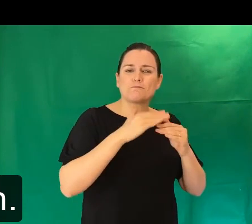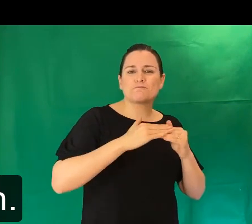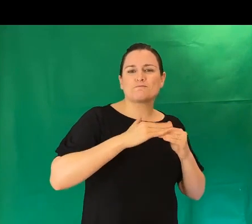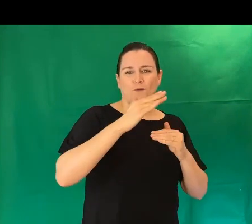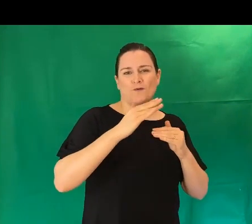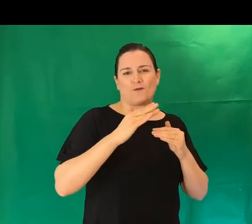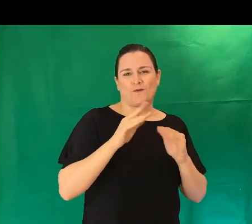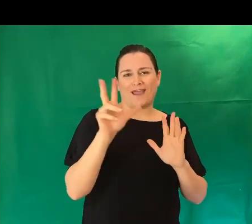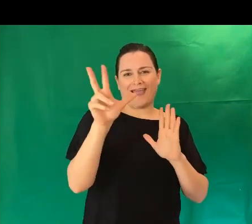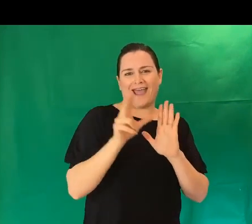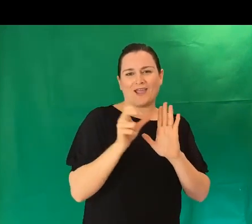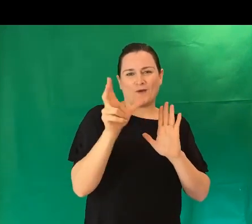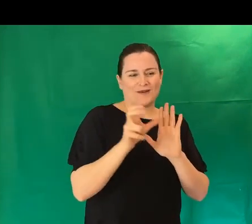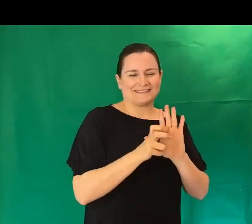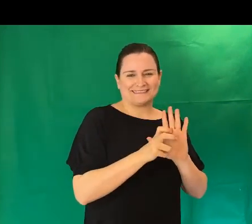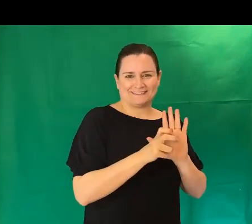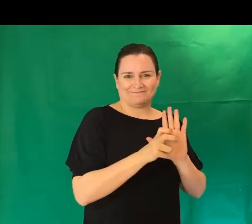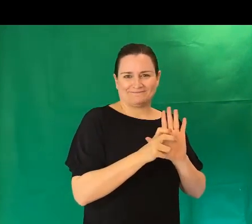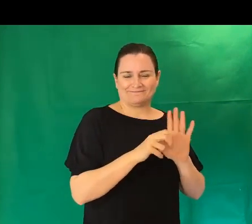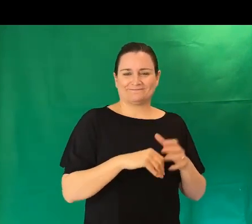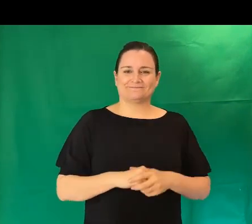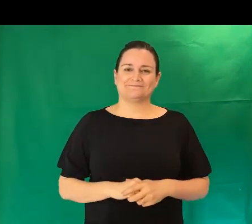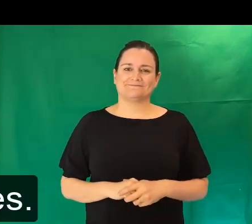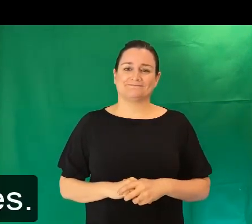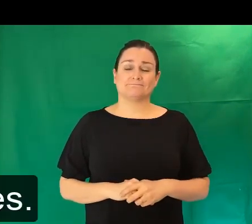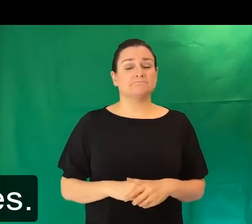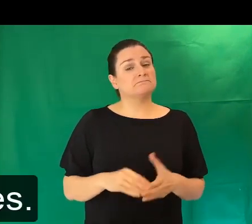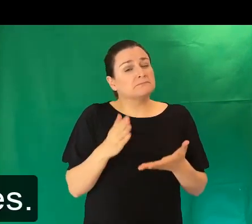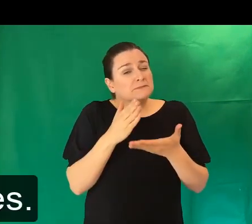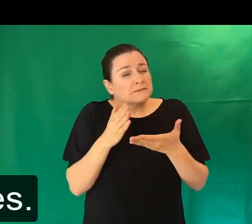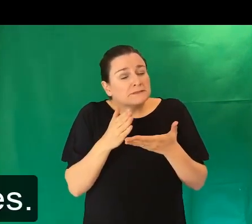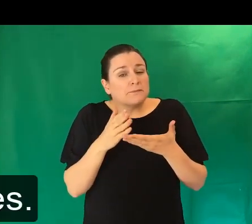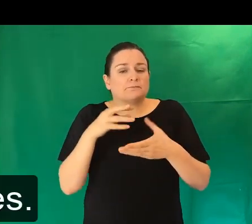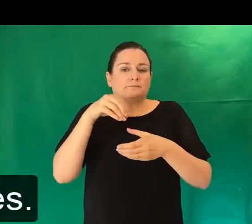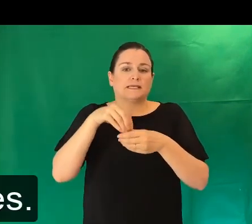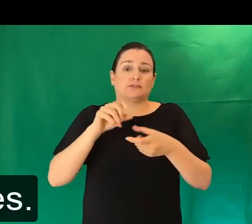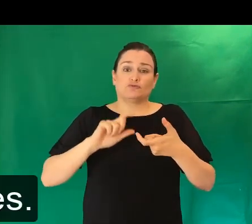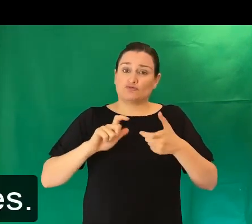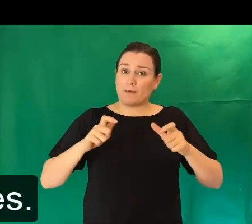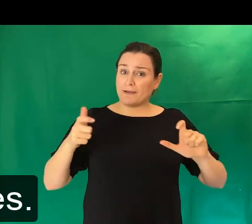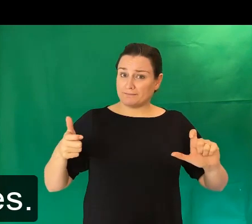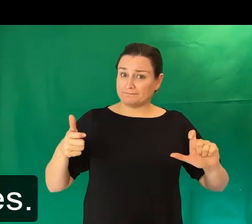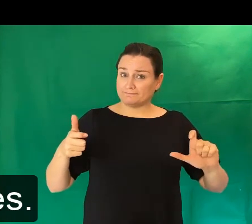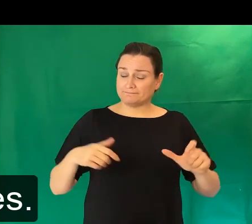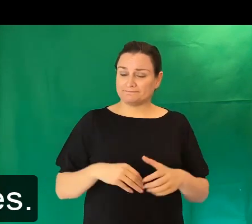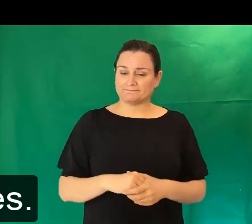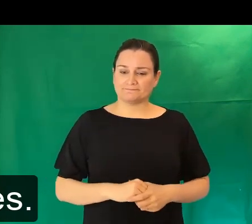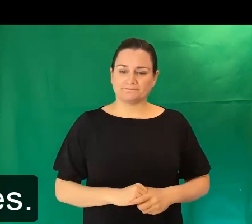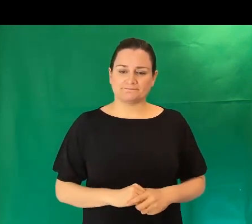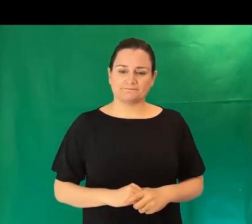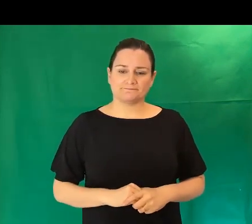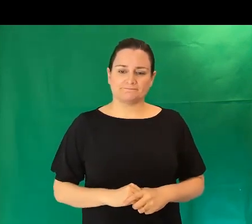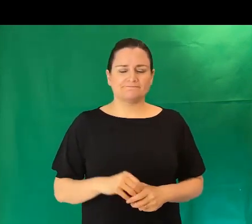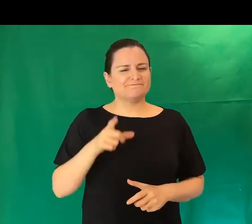lexicon. There's also some iconicity in the grammar. Let's look at some examples.